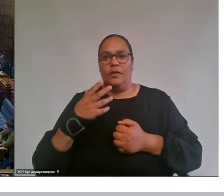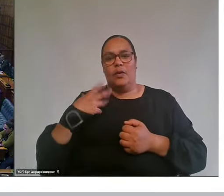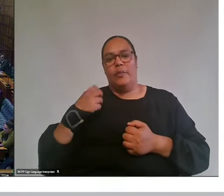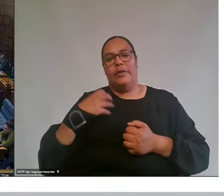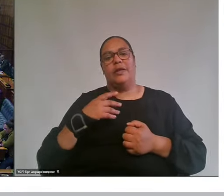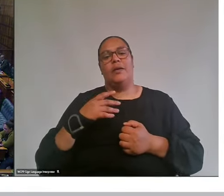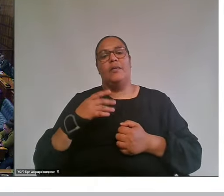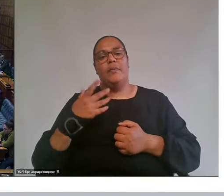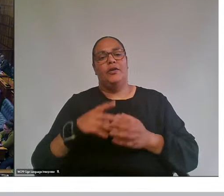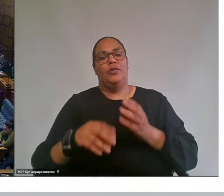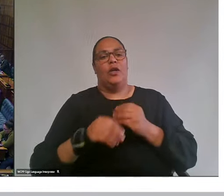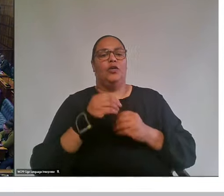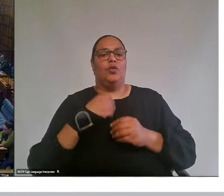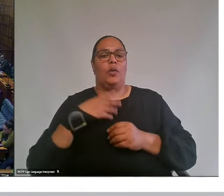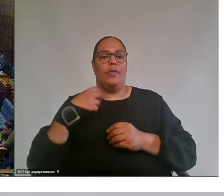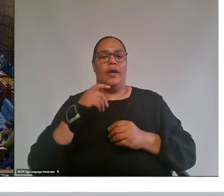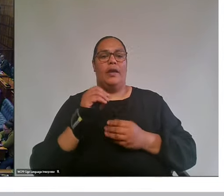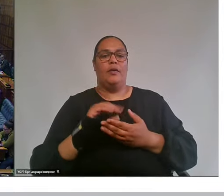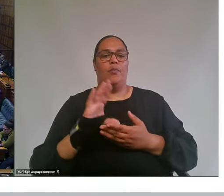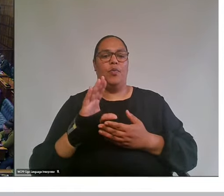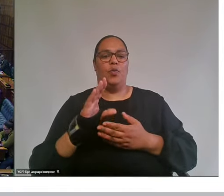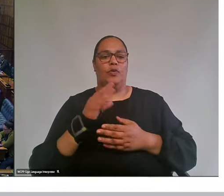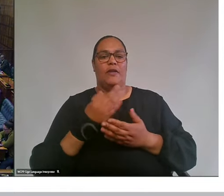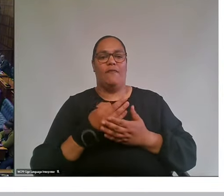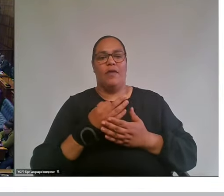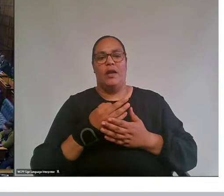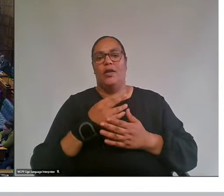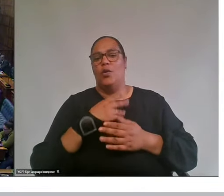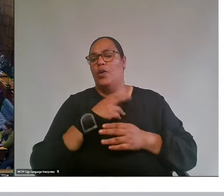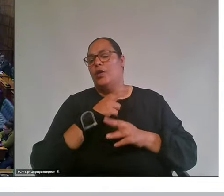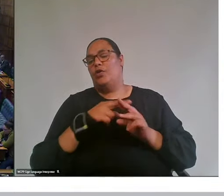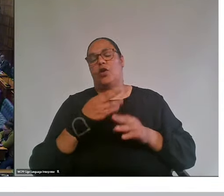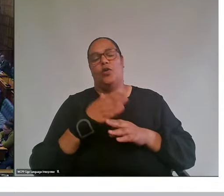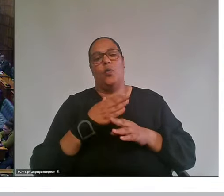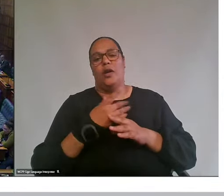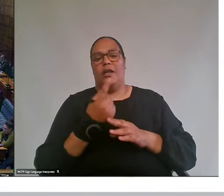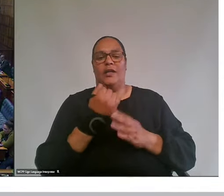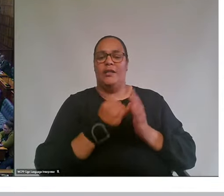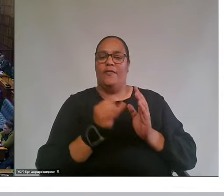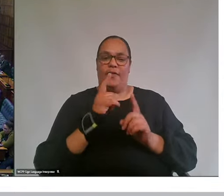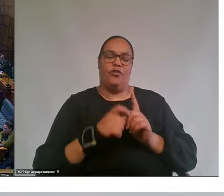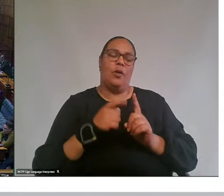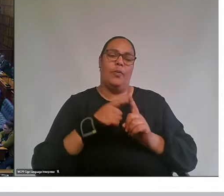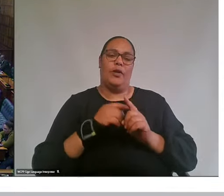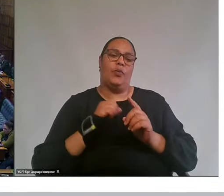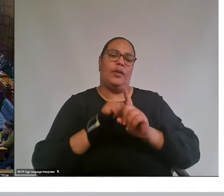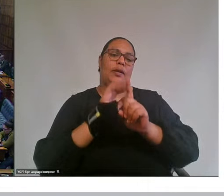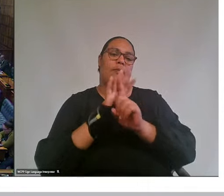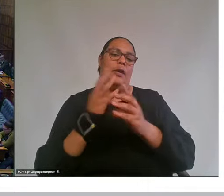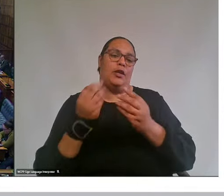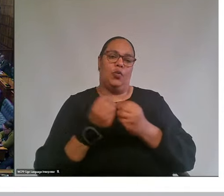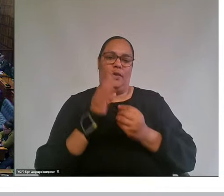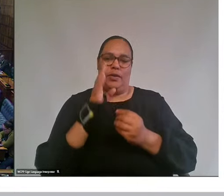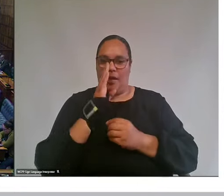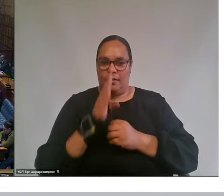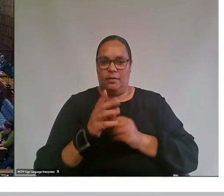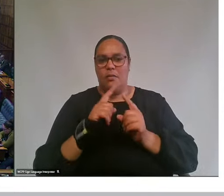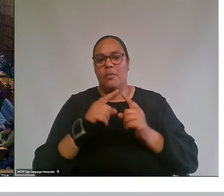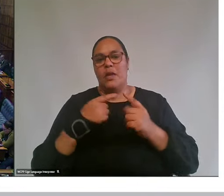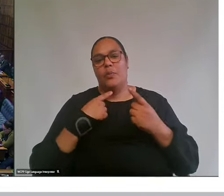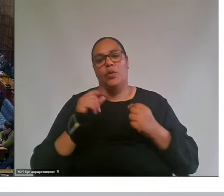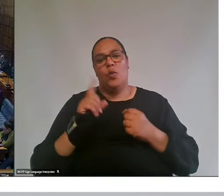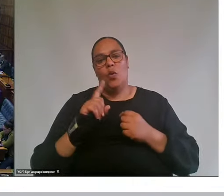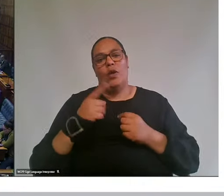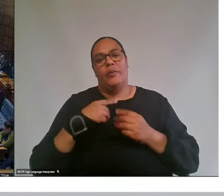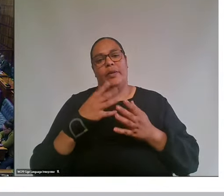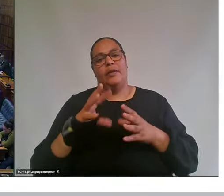tie on to the minister and just the nature of the v f is that obviously don't work with individual businesses but we impact on them directly so so what I did was I took took